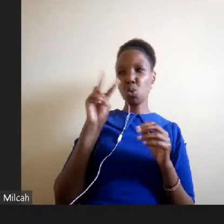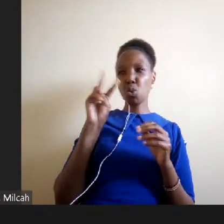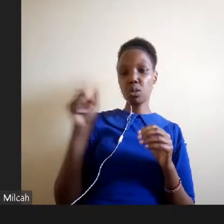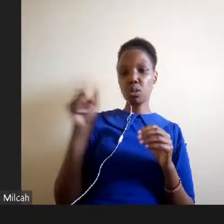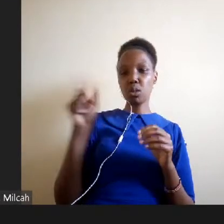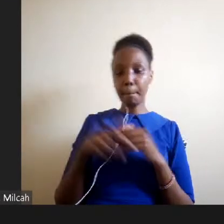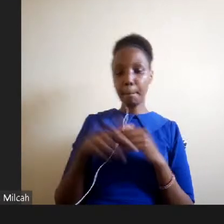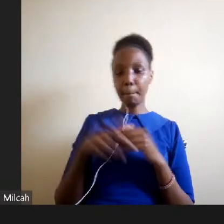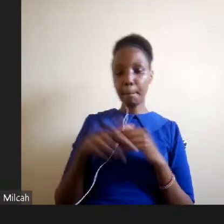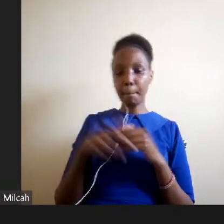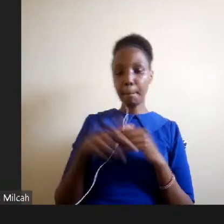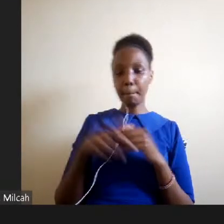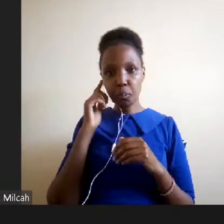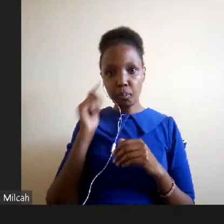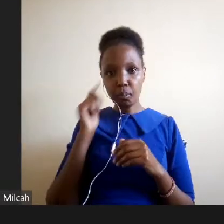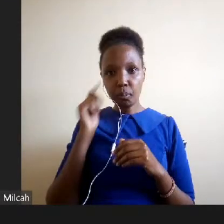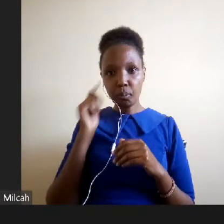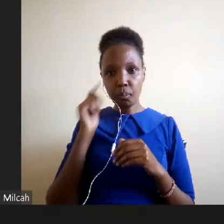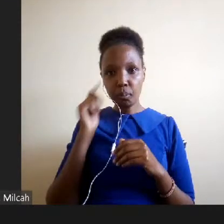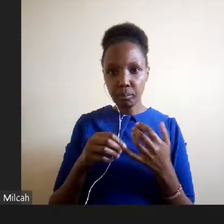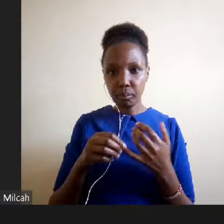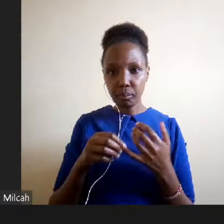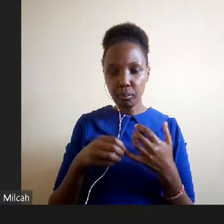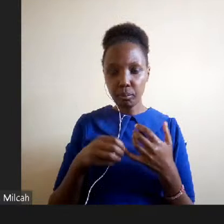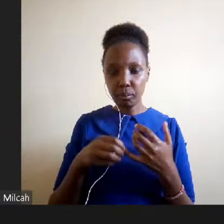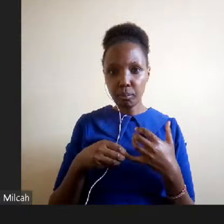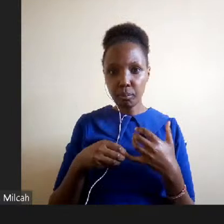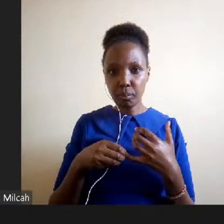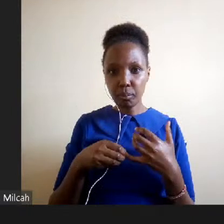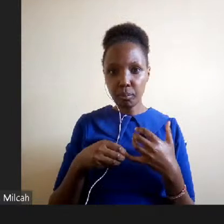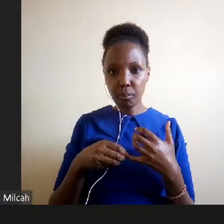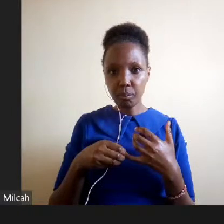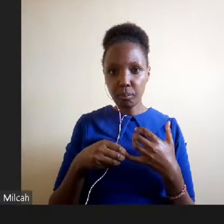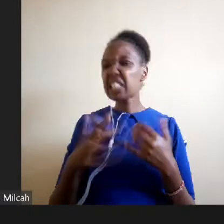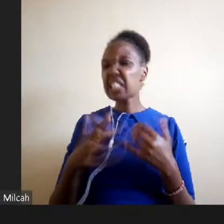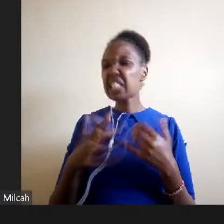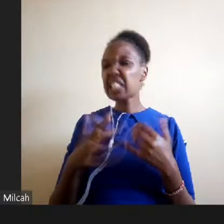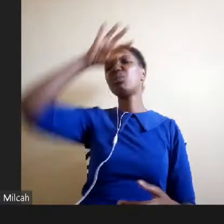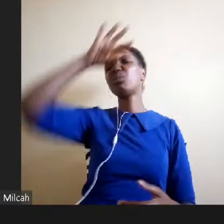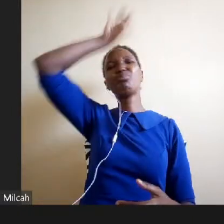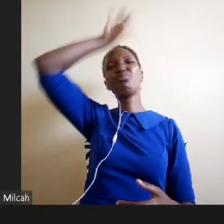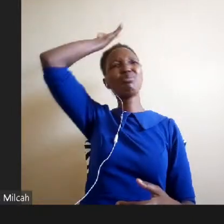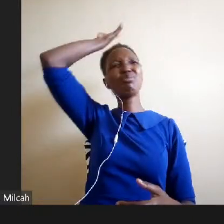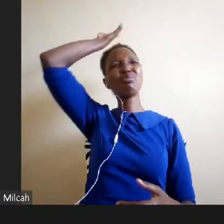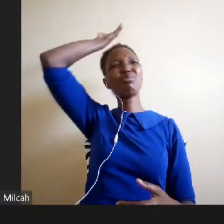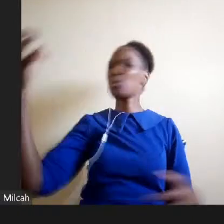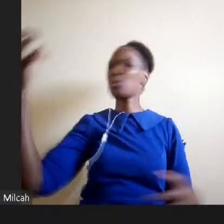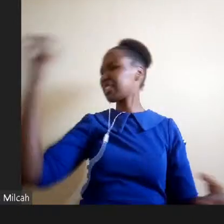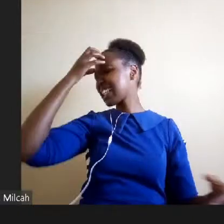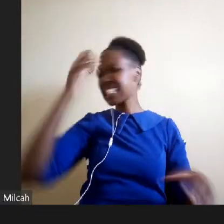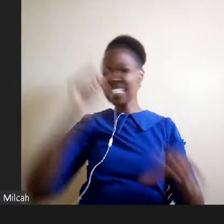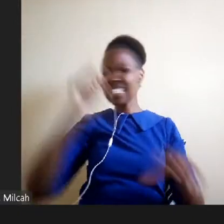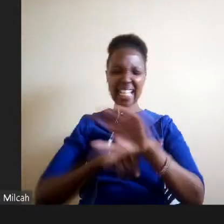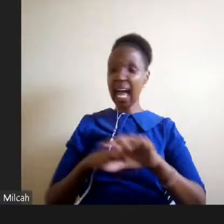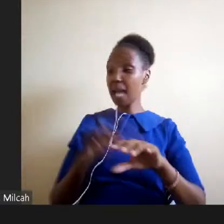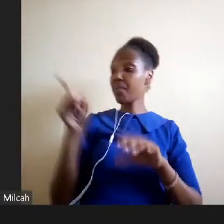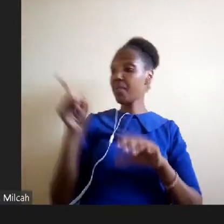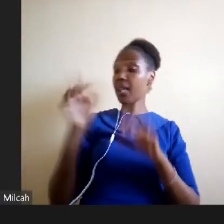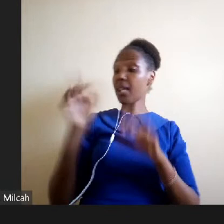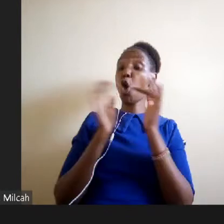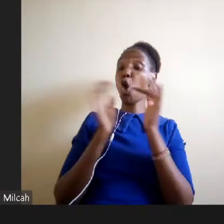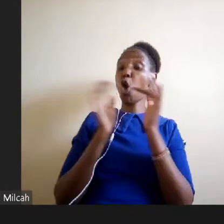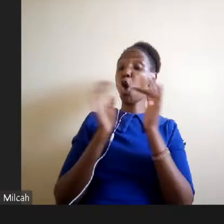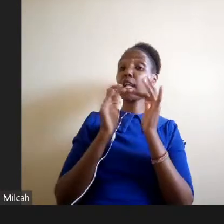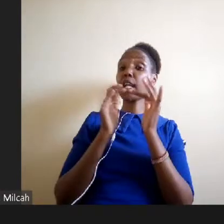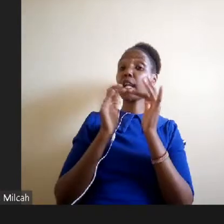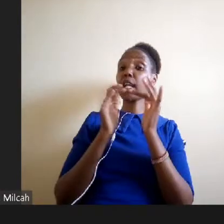that children will start getting frustrated or upset when they're online or they're gaming. Those are things that should make a parent start